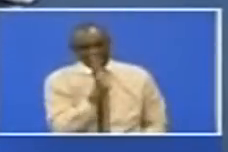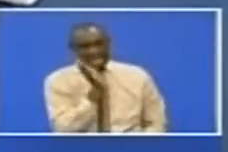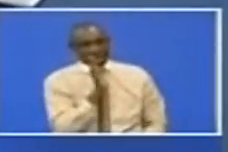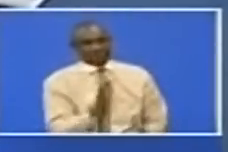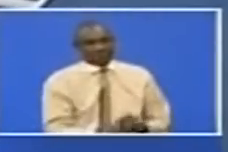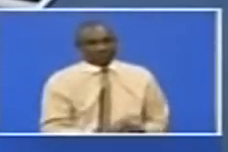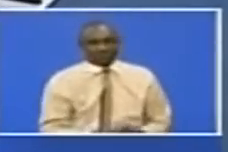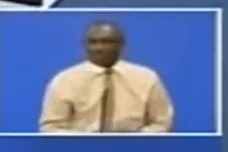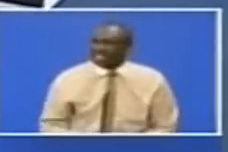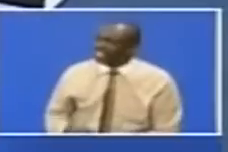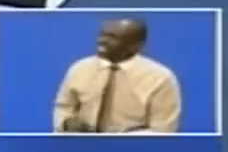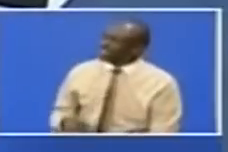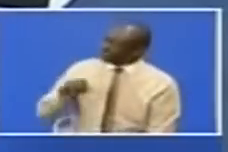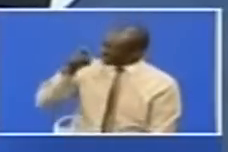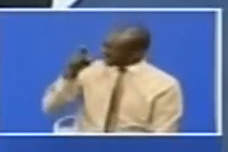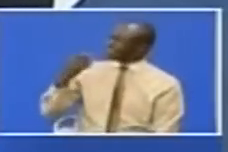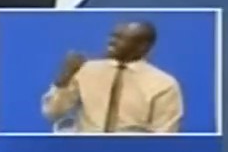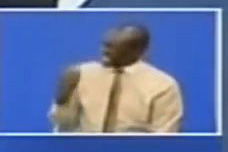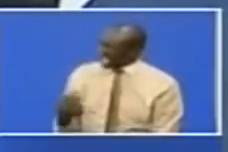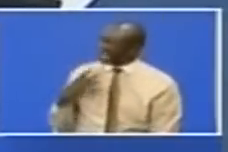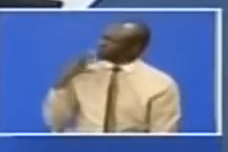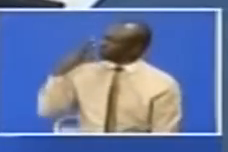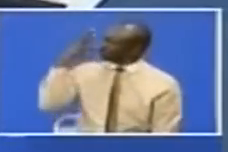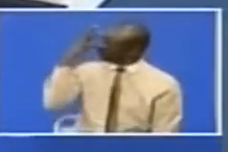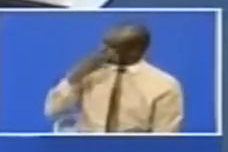So being a young and very attractive, you know,